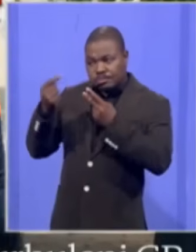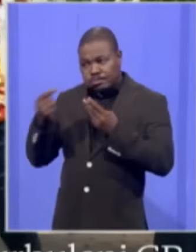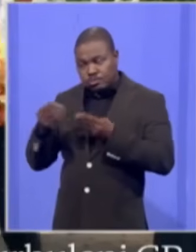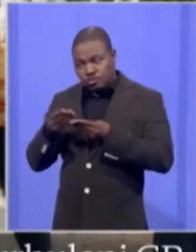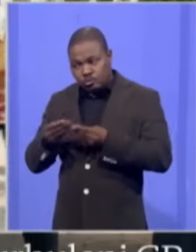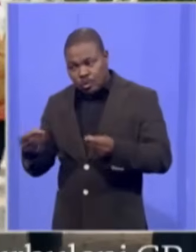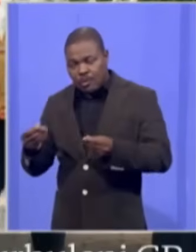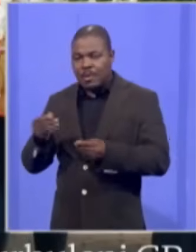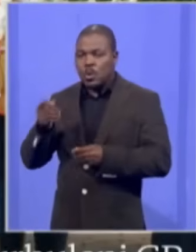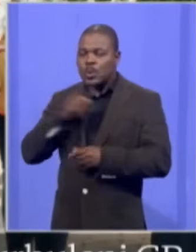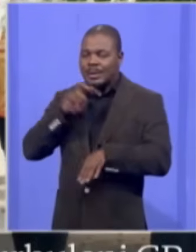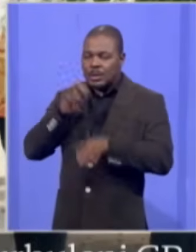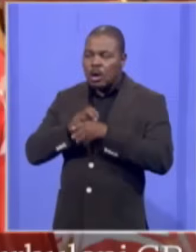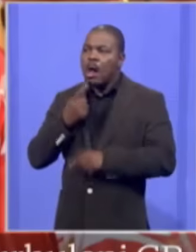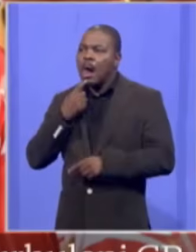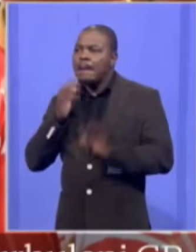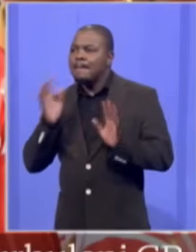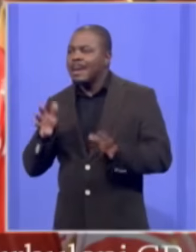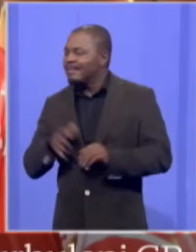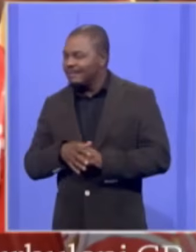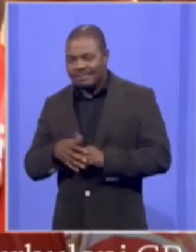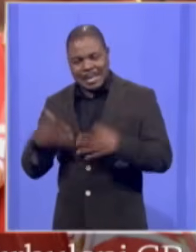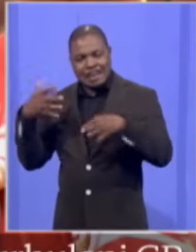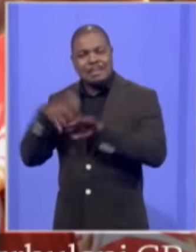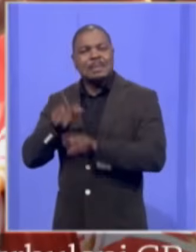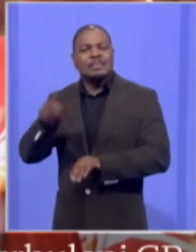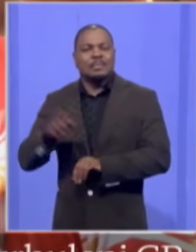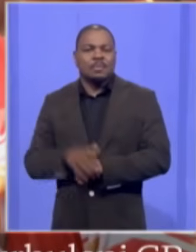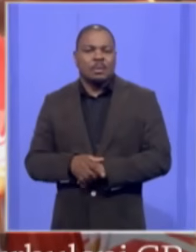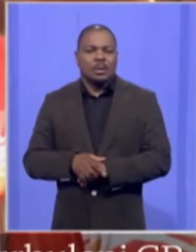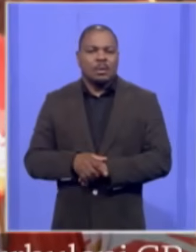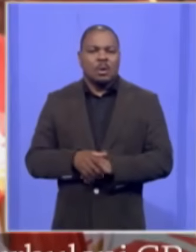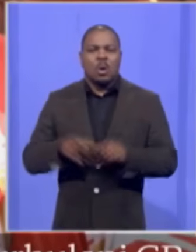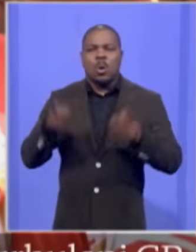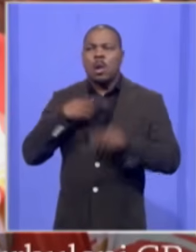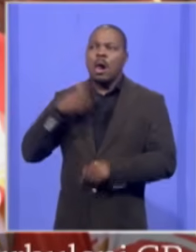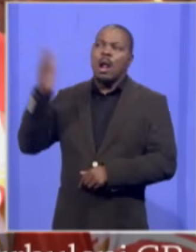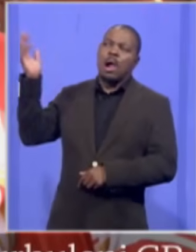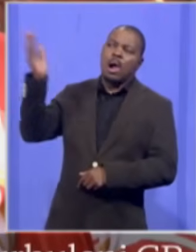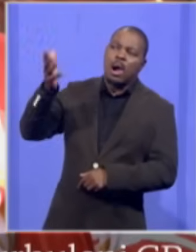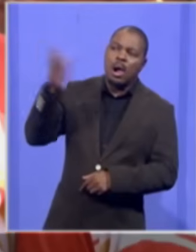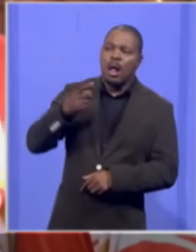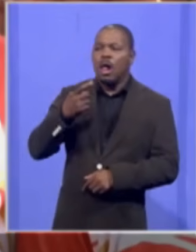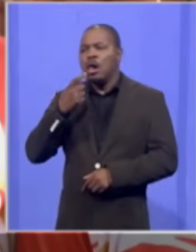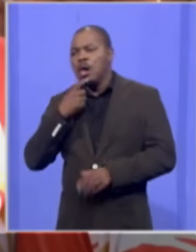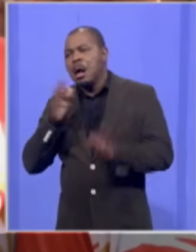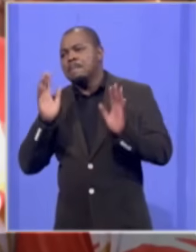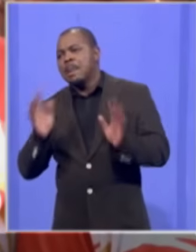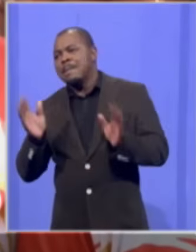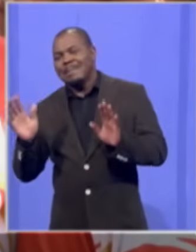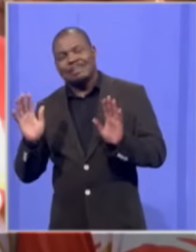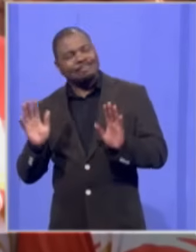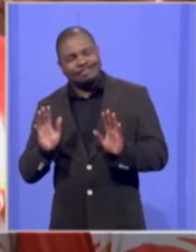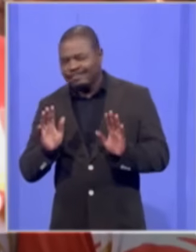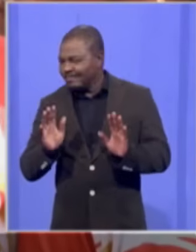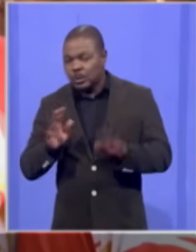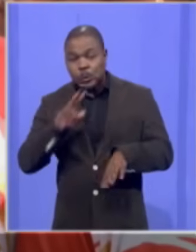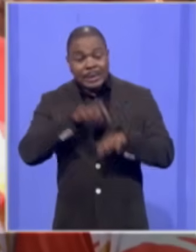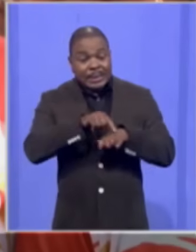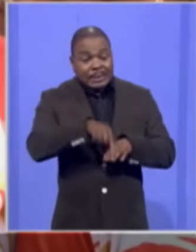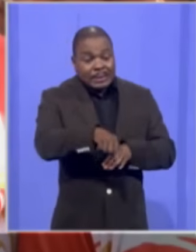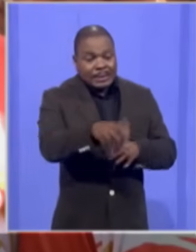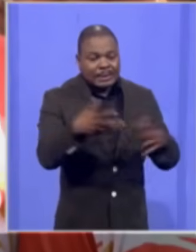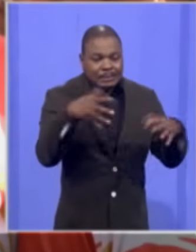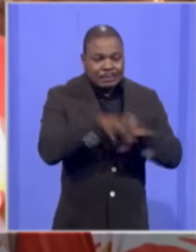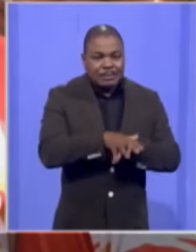e bonahale ka diketso. It should not end in the rhetorics and the speeches. There must be realities on the ground. Nurses who are